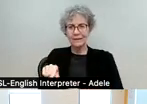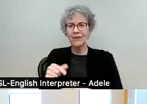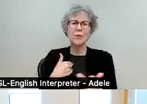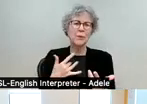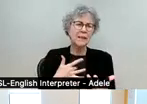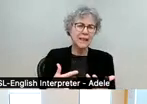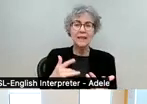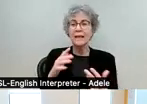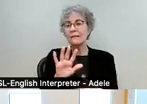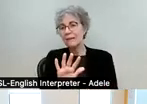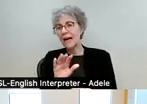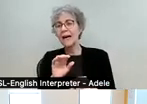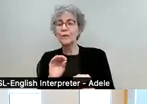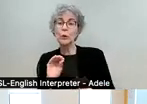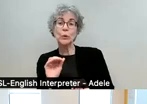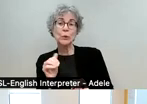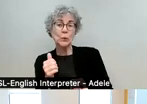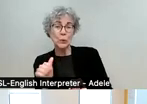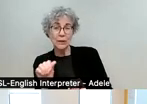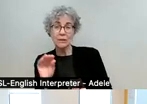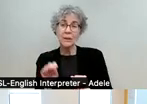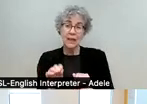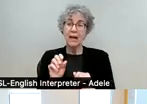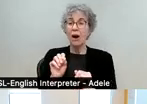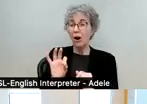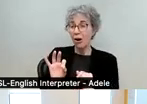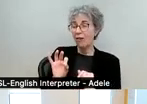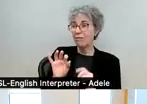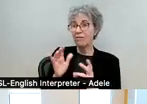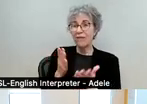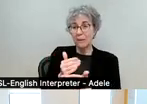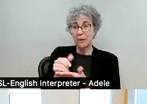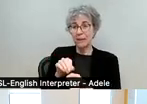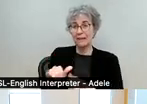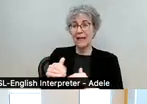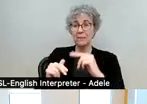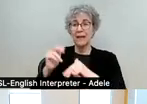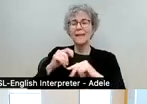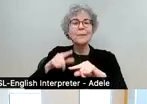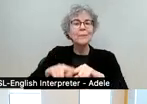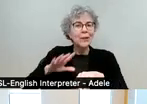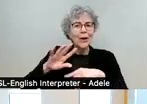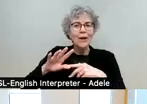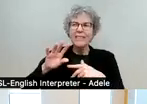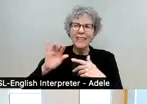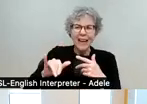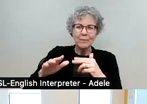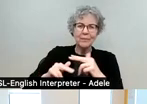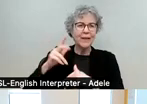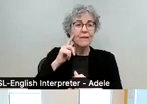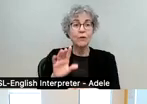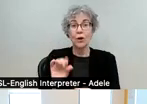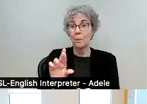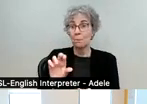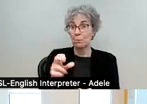5 and 10% of the building mix. And depending on who's building, there's a mix of people there. So as an example, Birchmount Green has